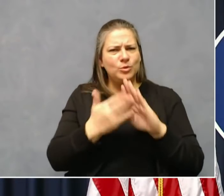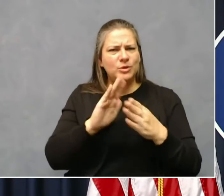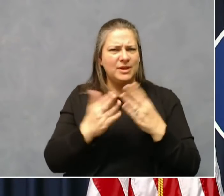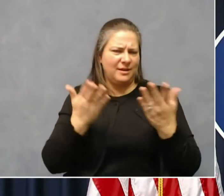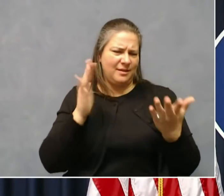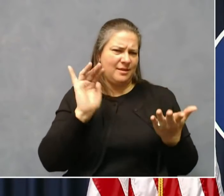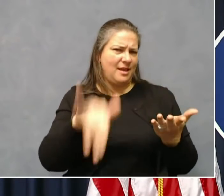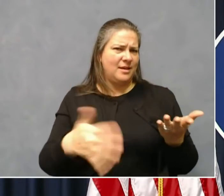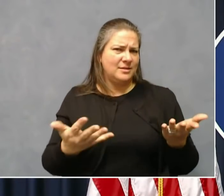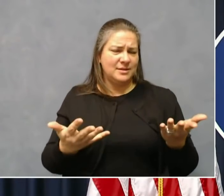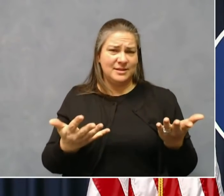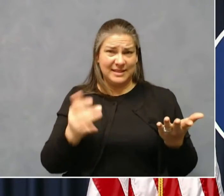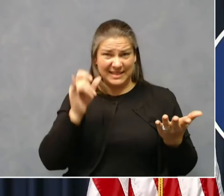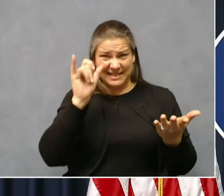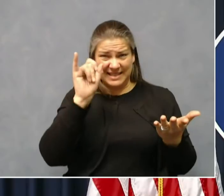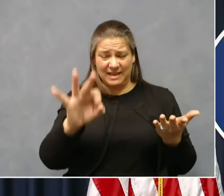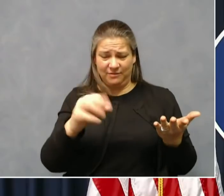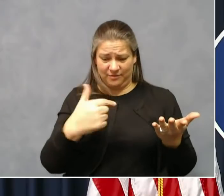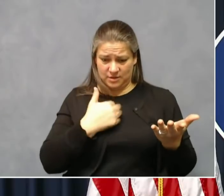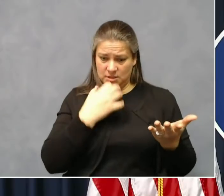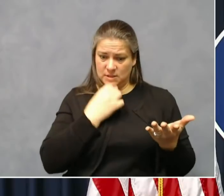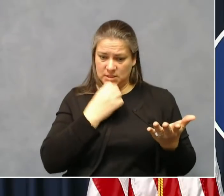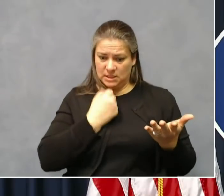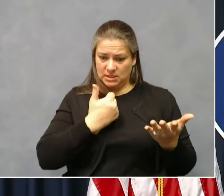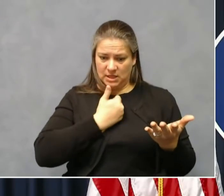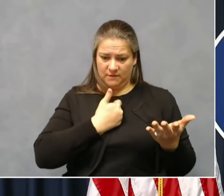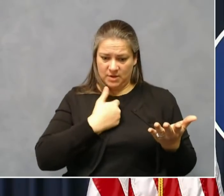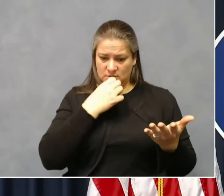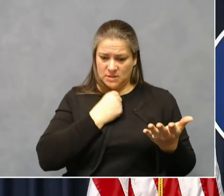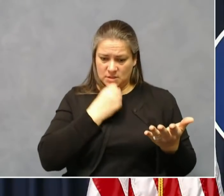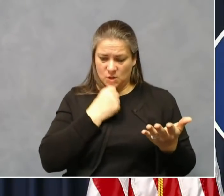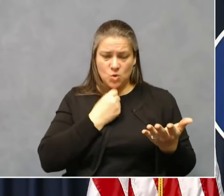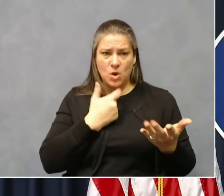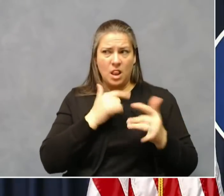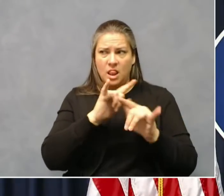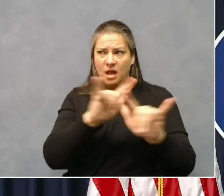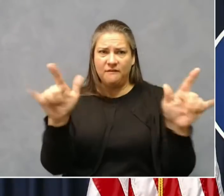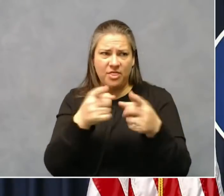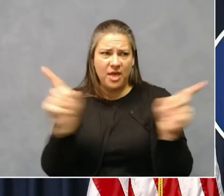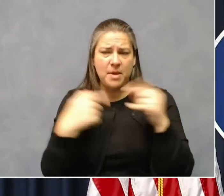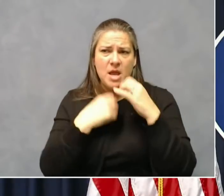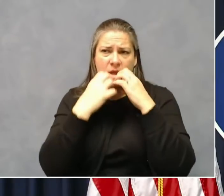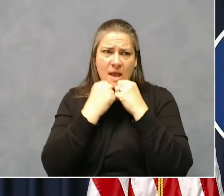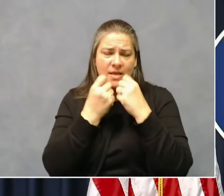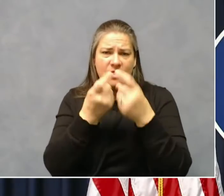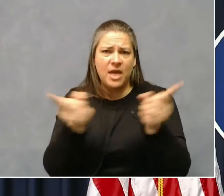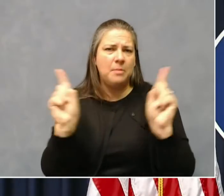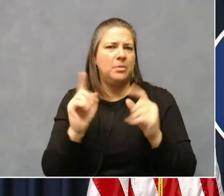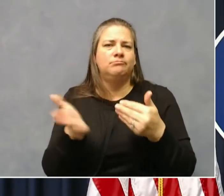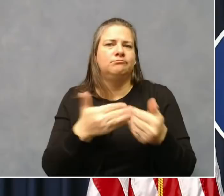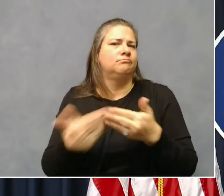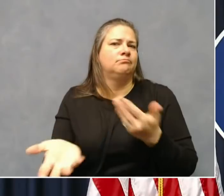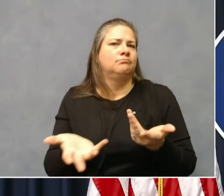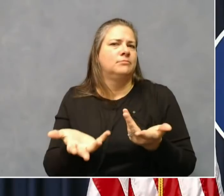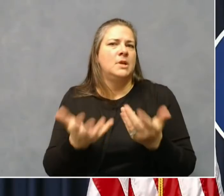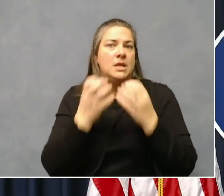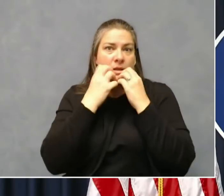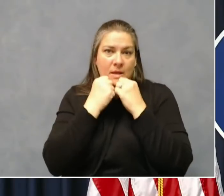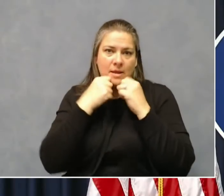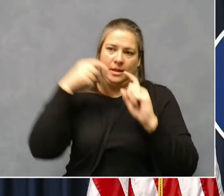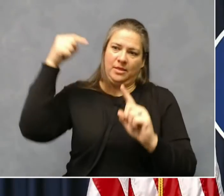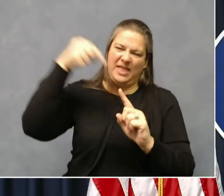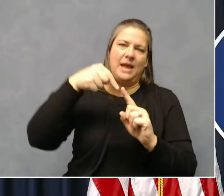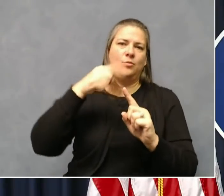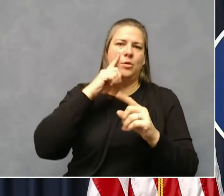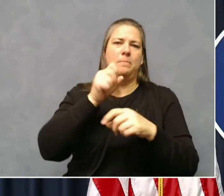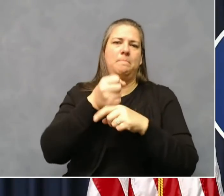if it's self-preservation or if it's loving your neighbors yourself, either way, it will help us beat this virus. These next